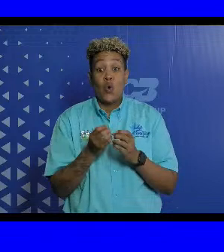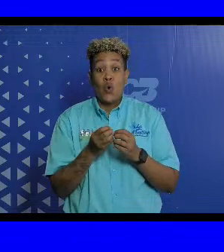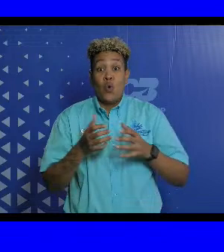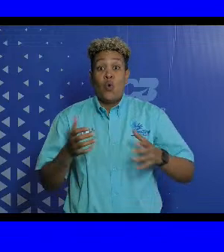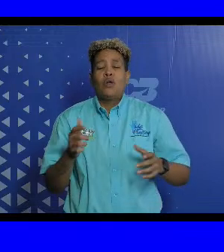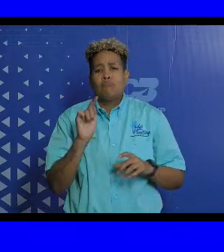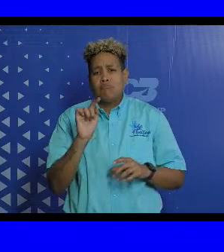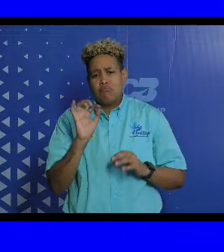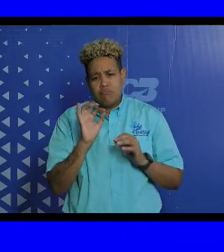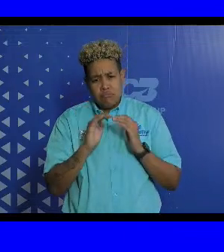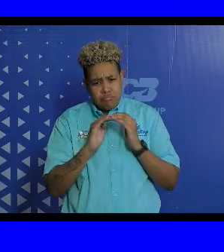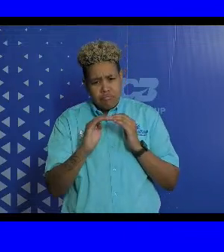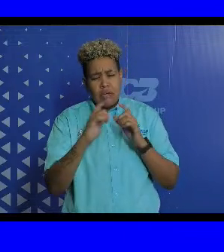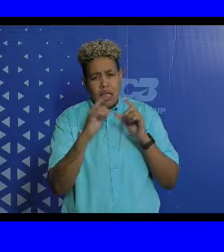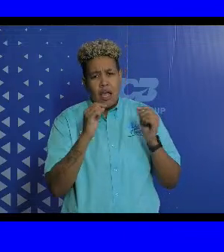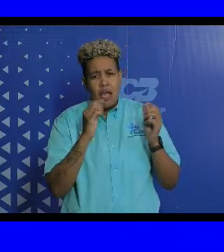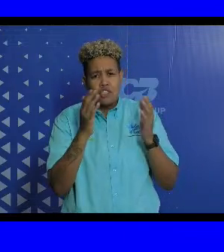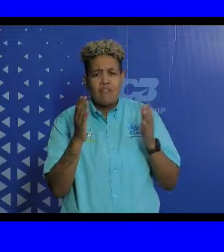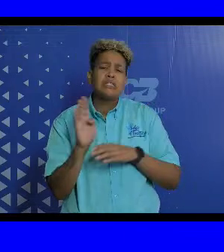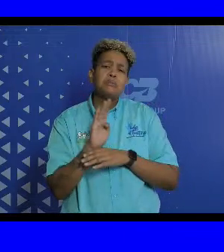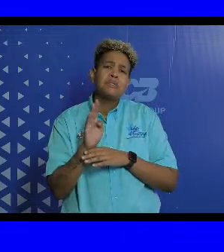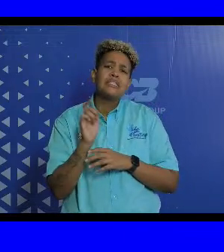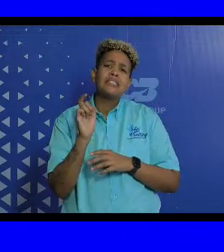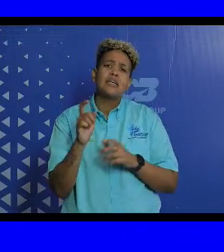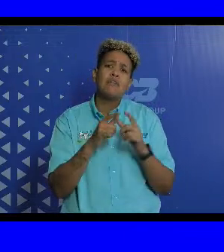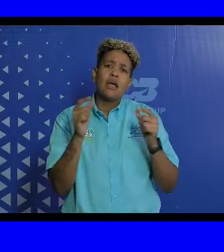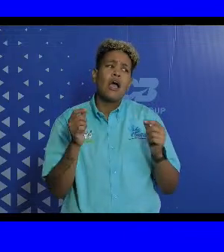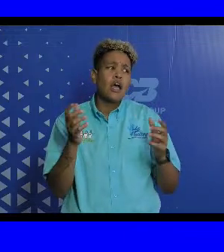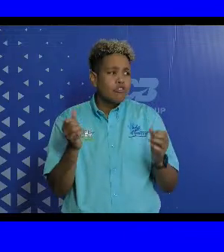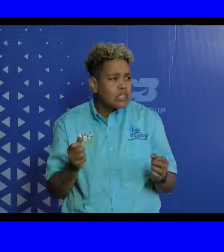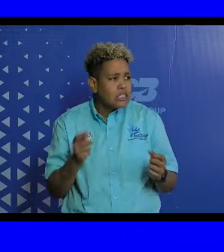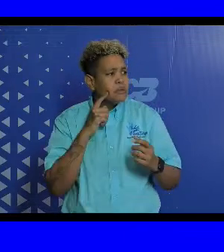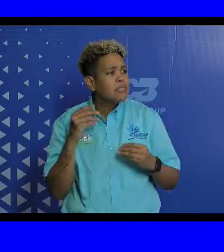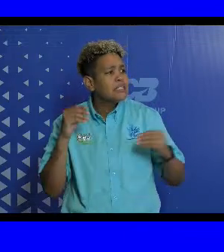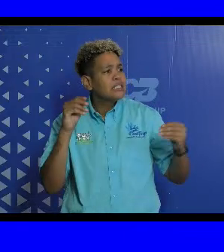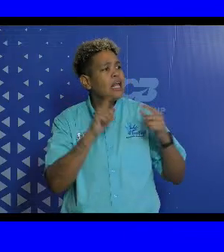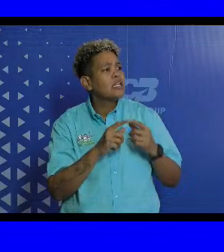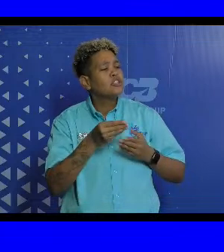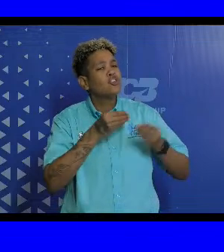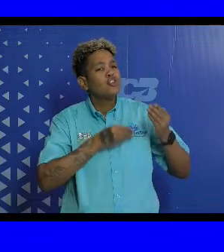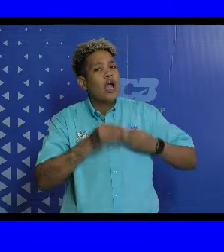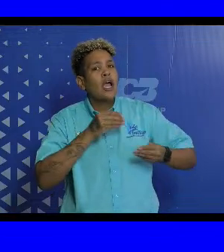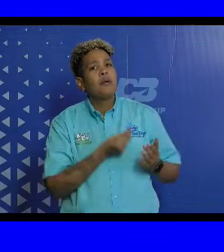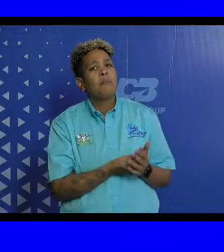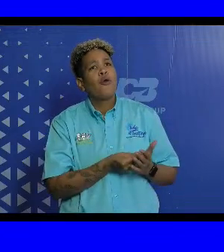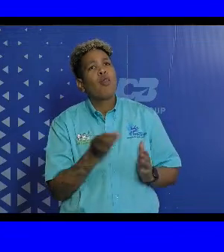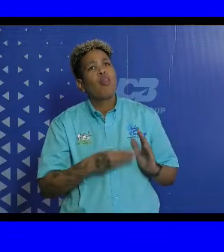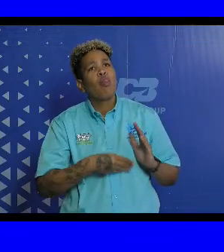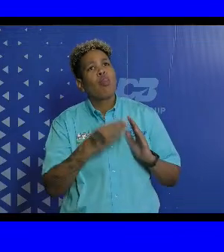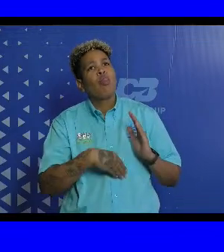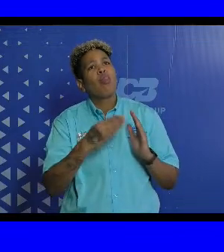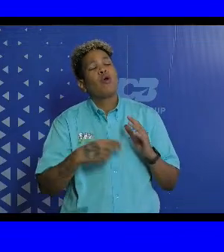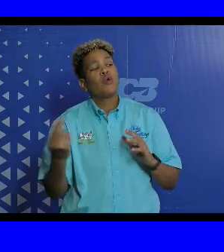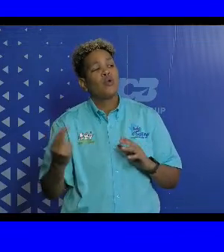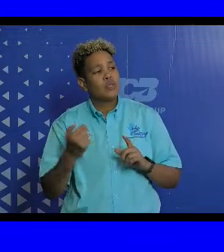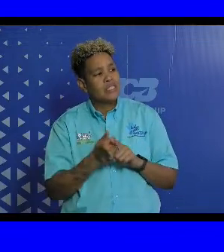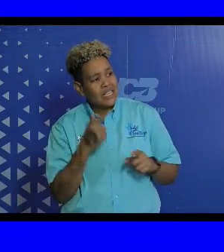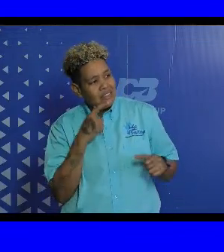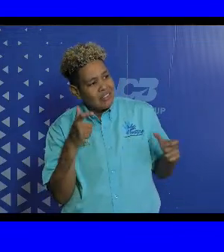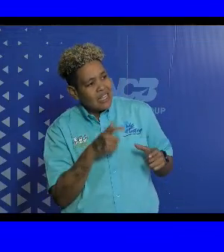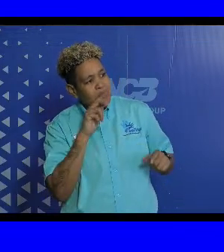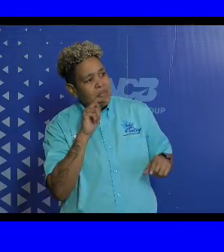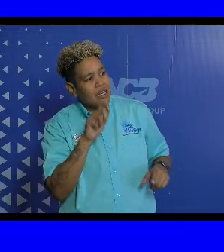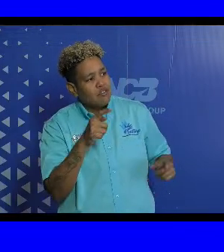in our card services business, given increased card receivables, sales, and transaction volumes, the segment's